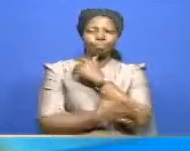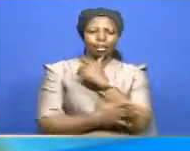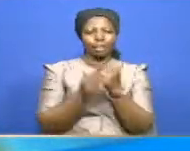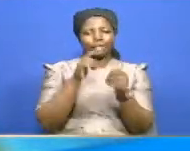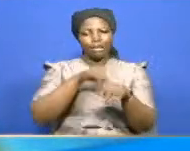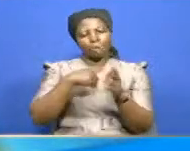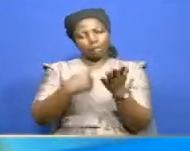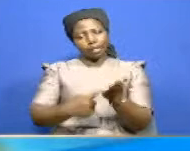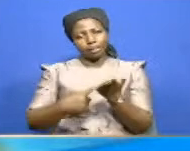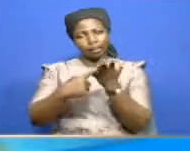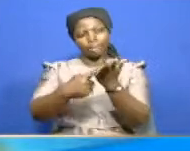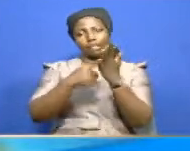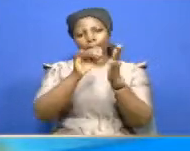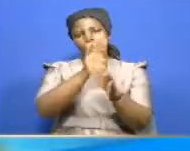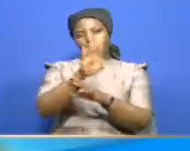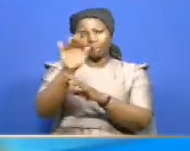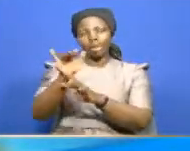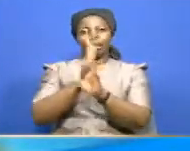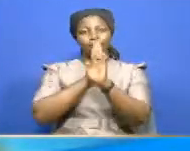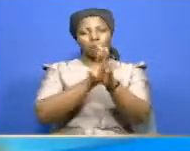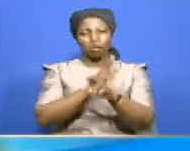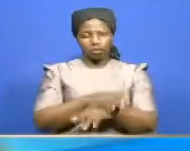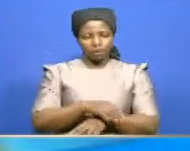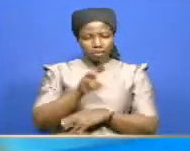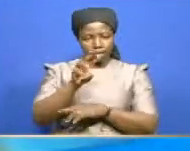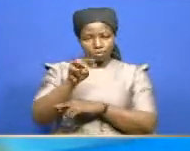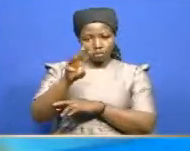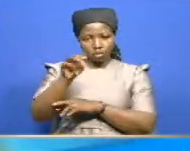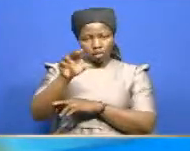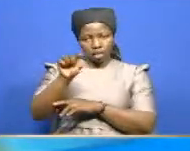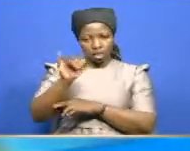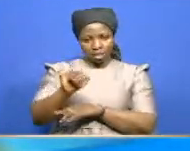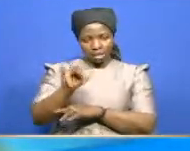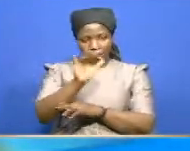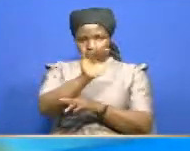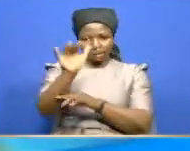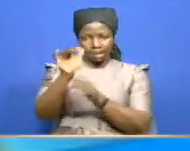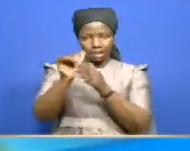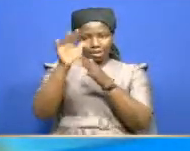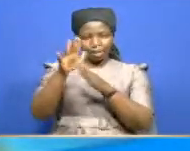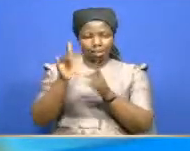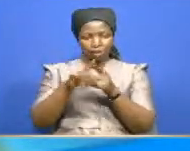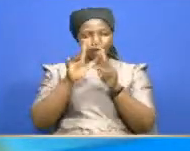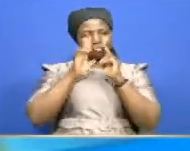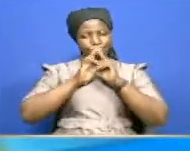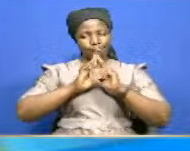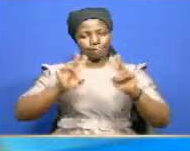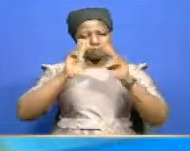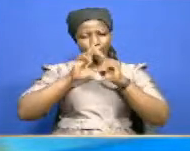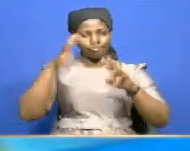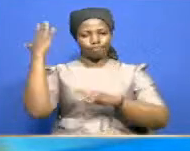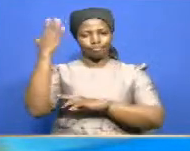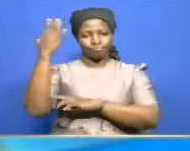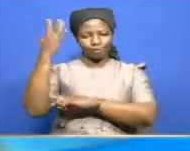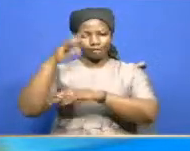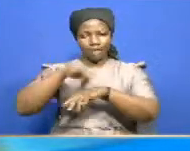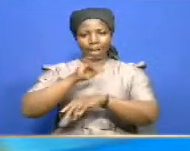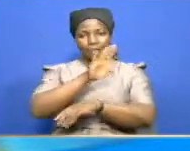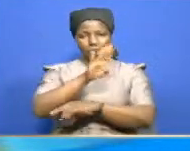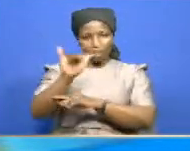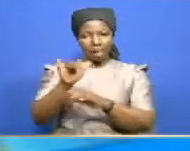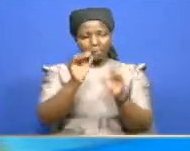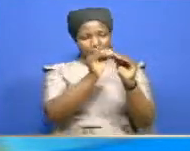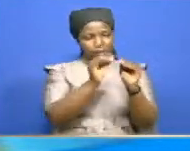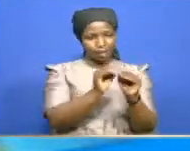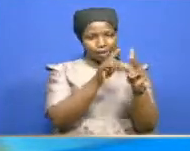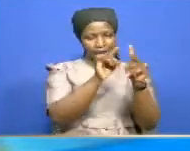Building Bridges Initiative report. Mwangi urges leaders to preach peace when the BBI rallies begin and as